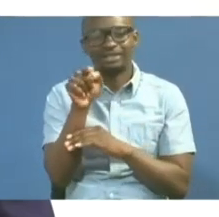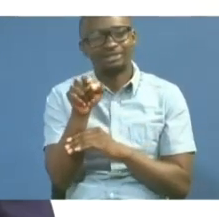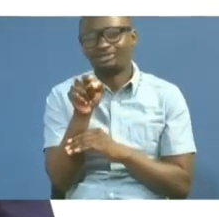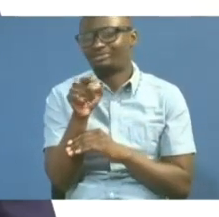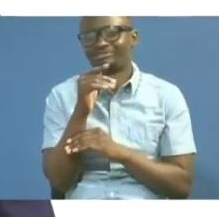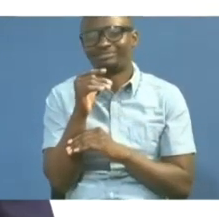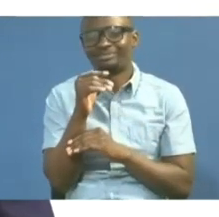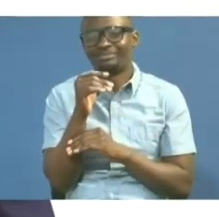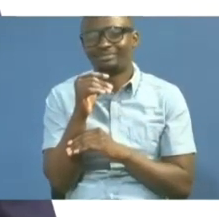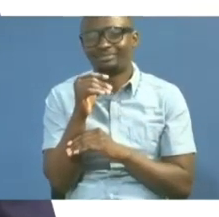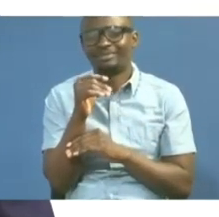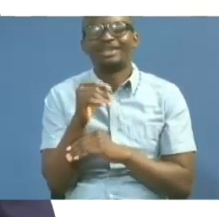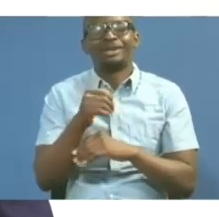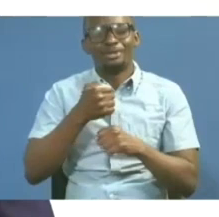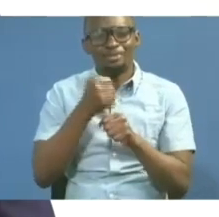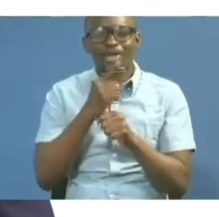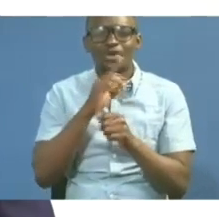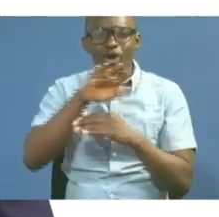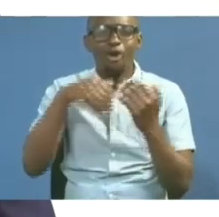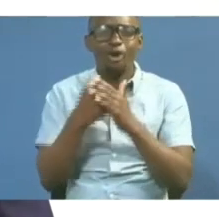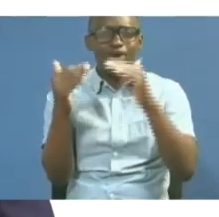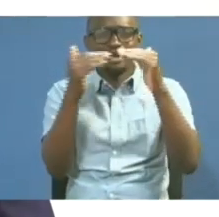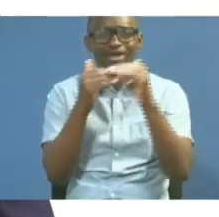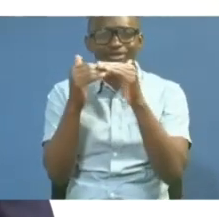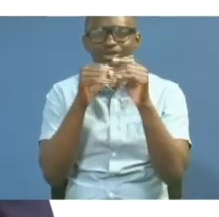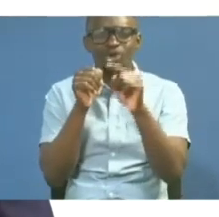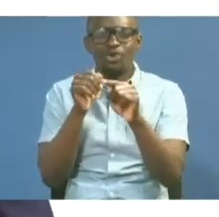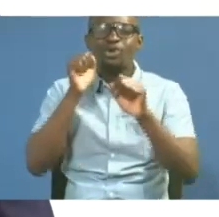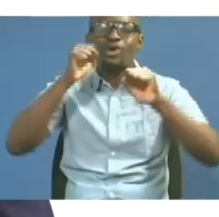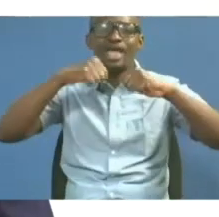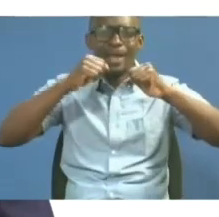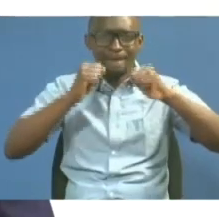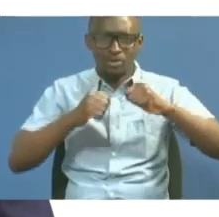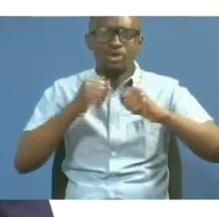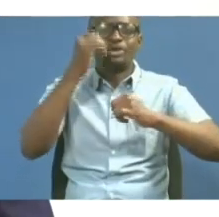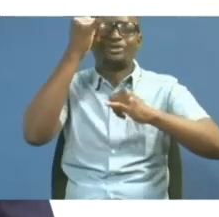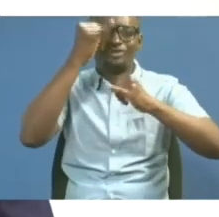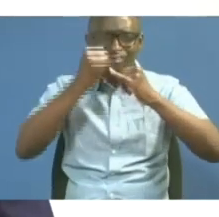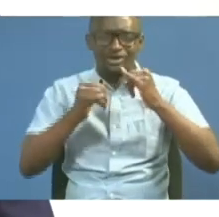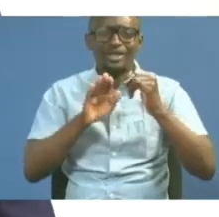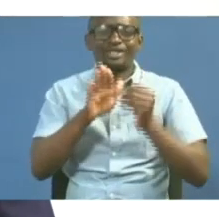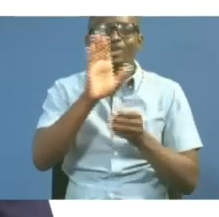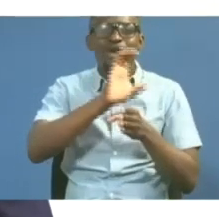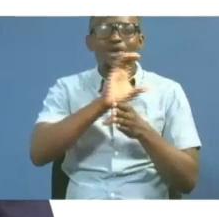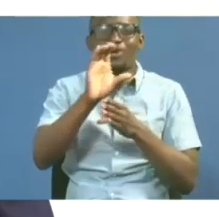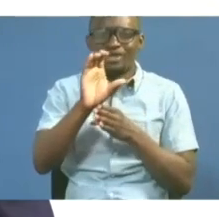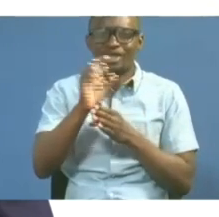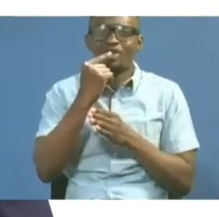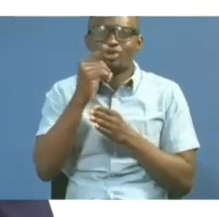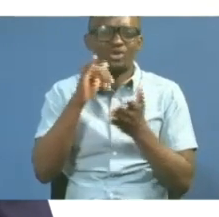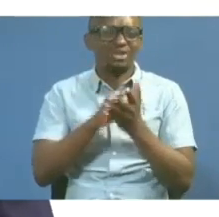would urge you as your dean, to ensure that at every level you are able to finalize